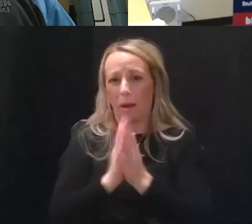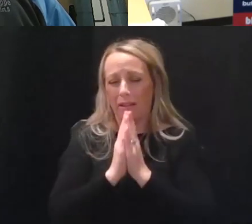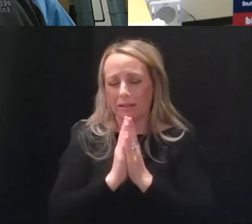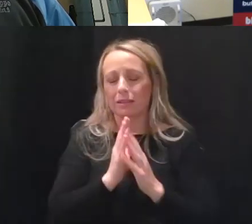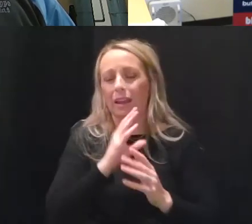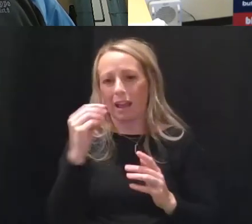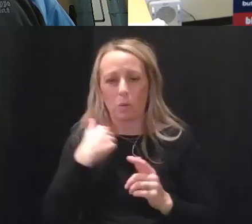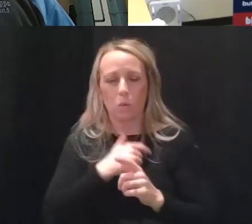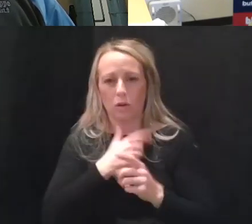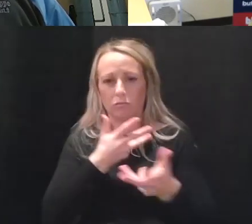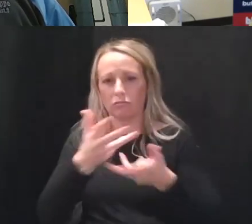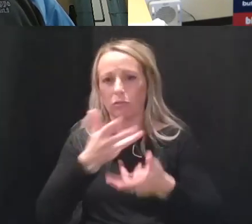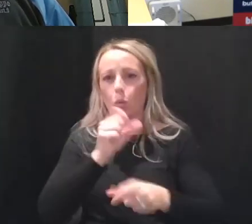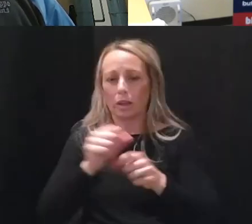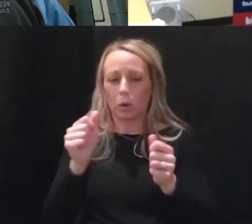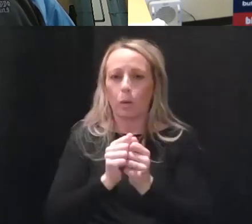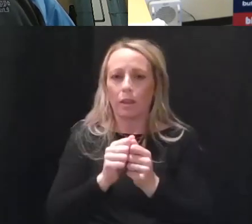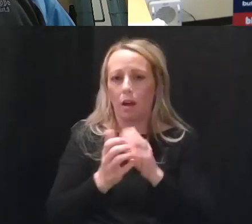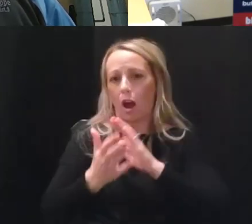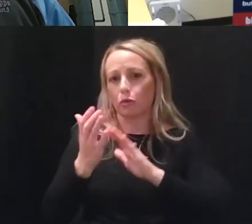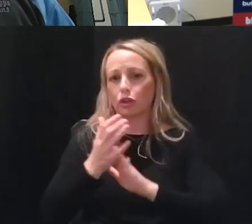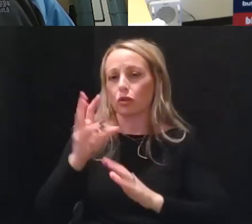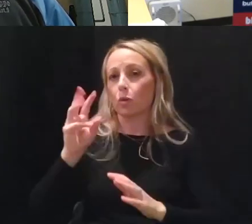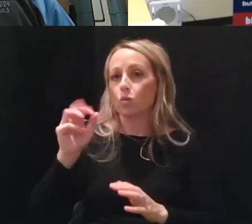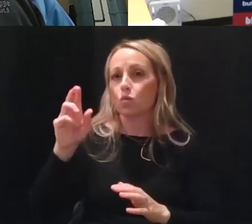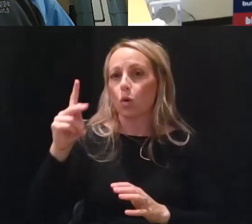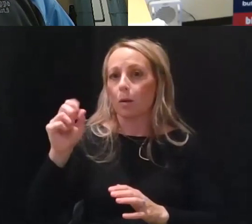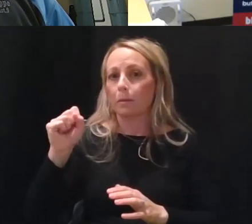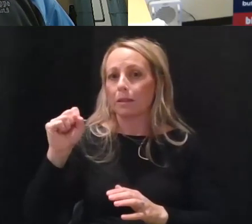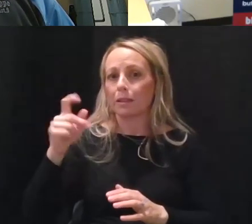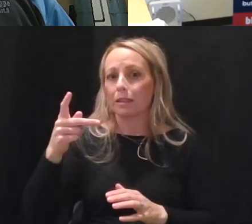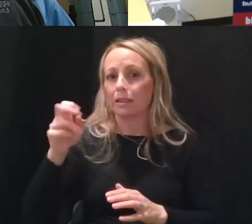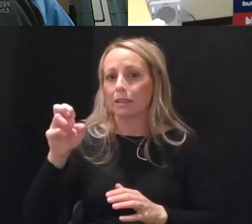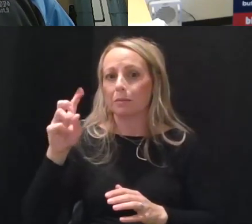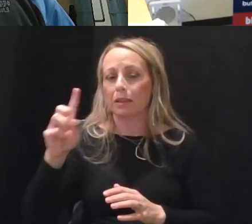with Operation Warp Speed and some other